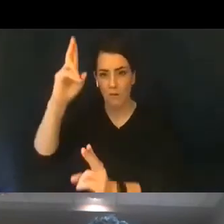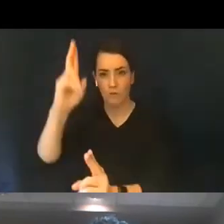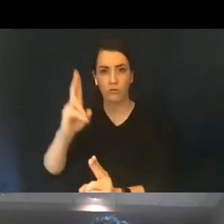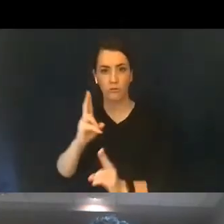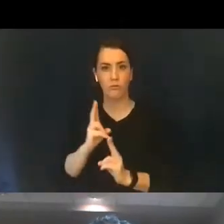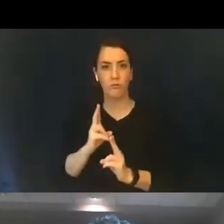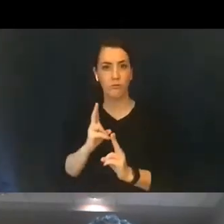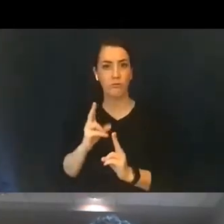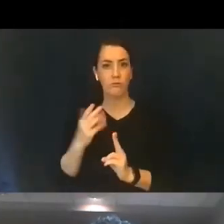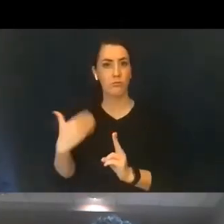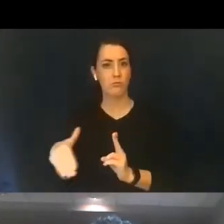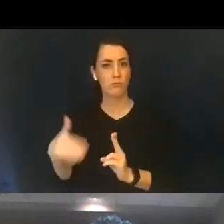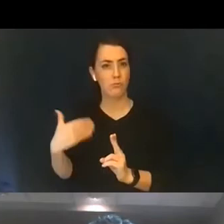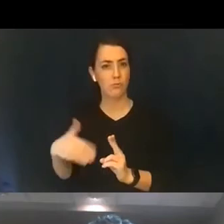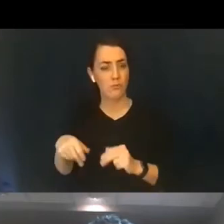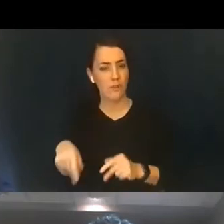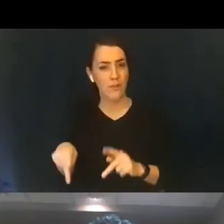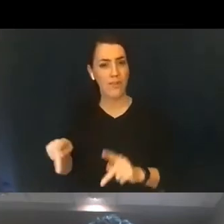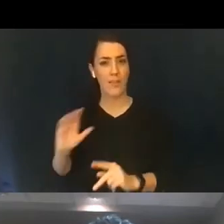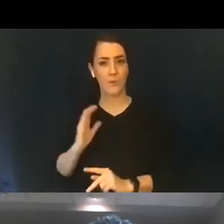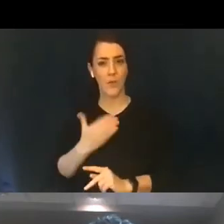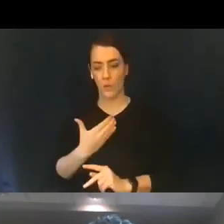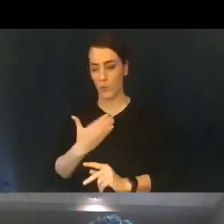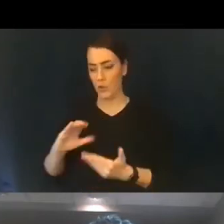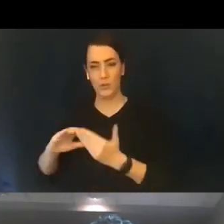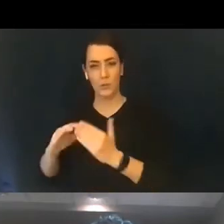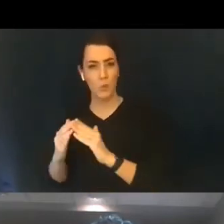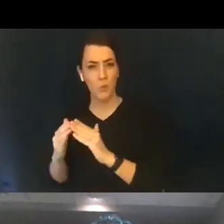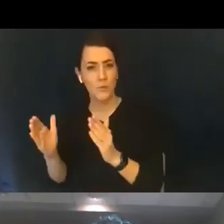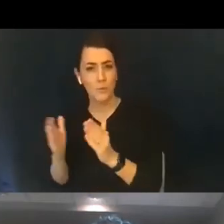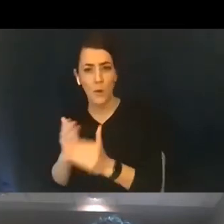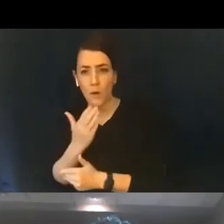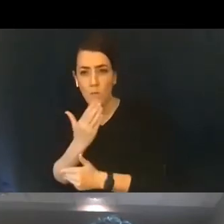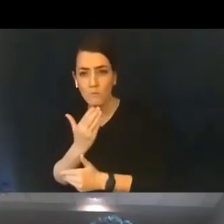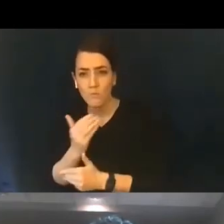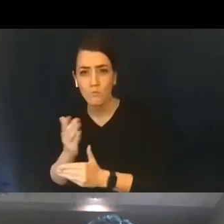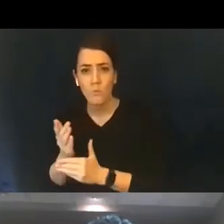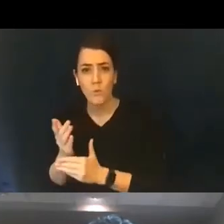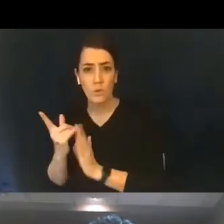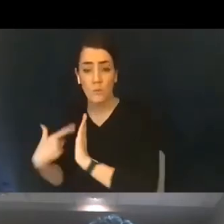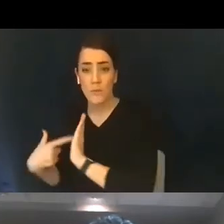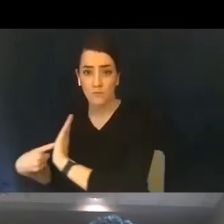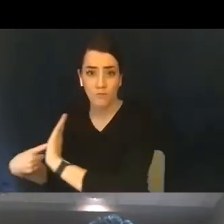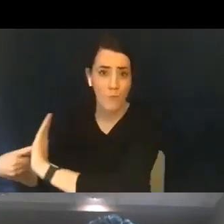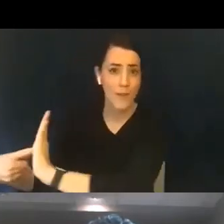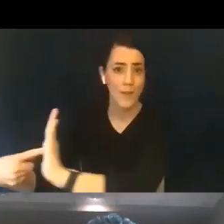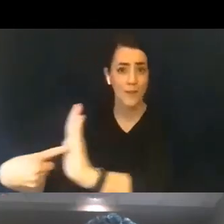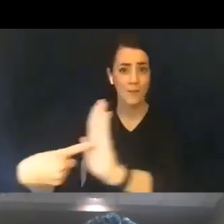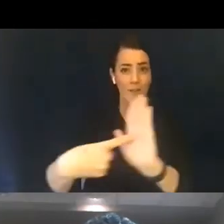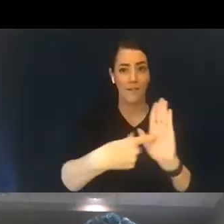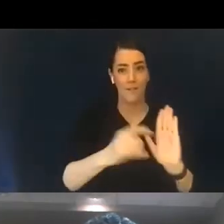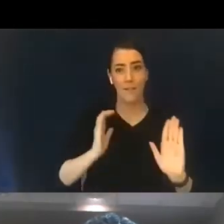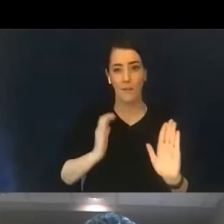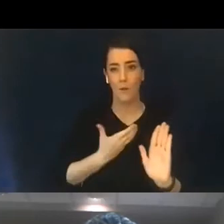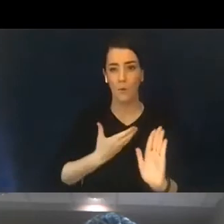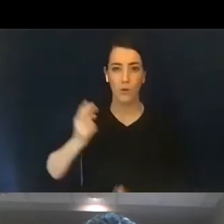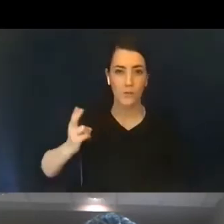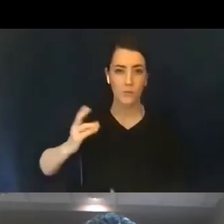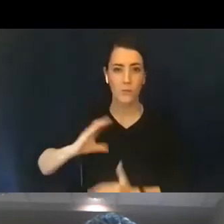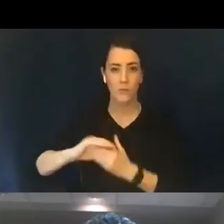a community with very little voice to be magnified with our stories and our history.